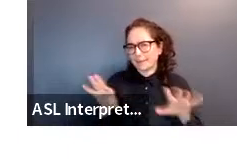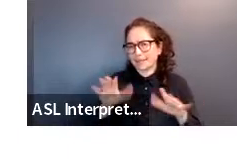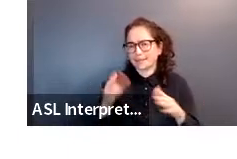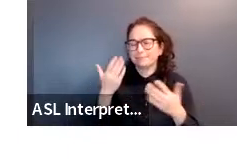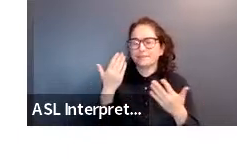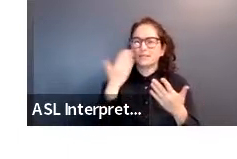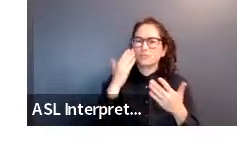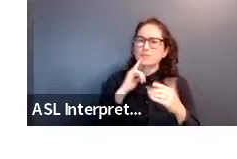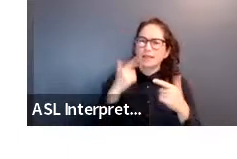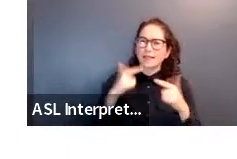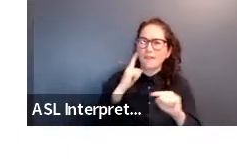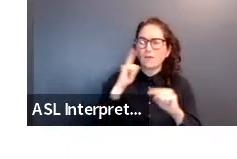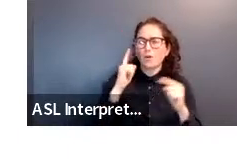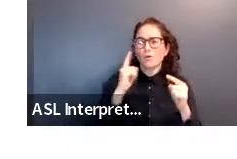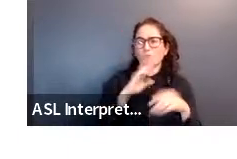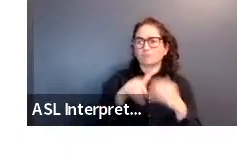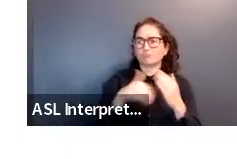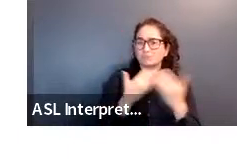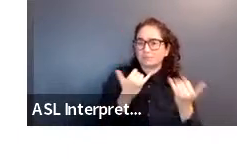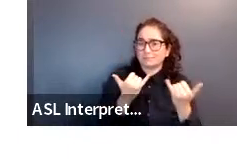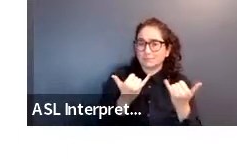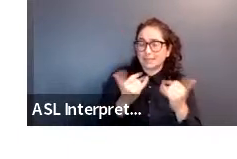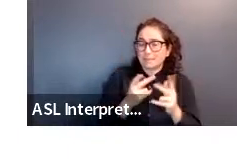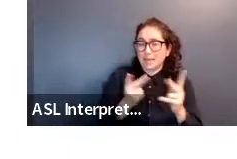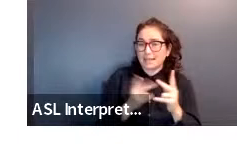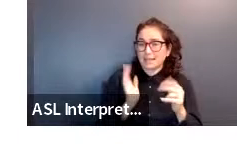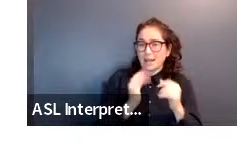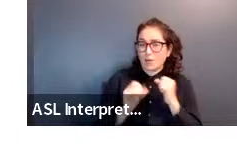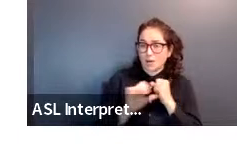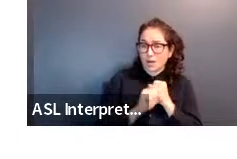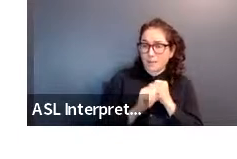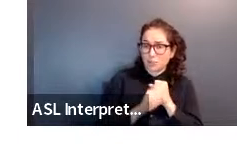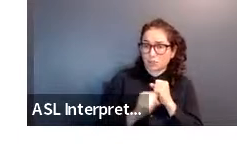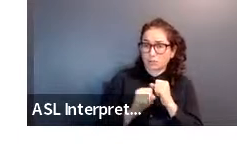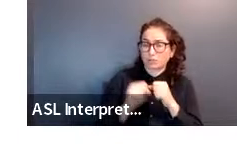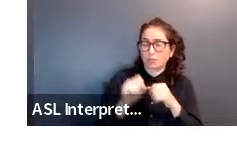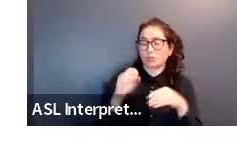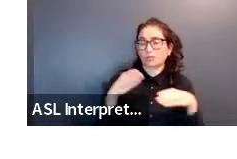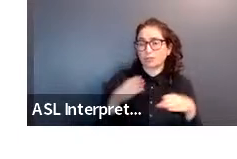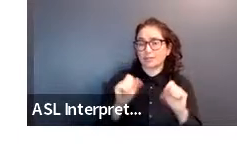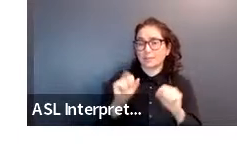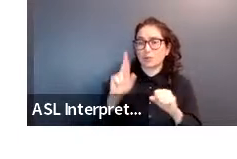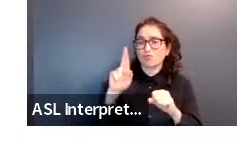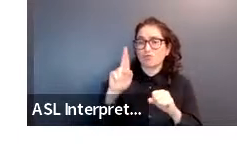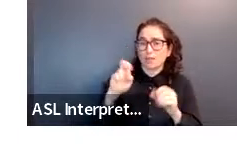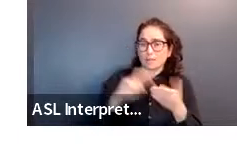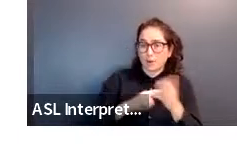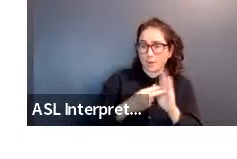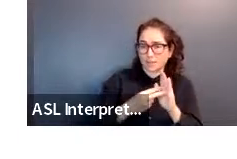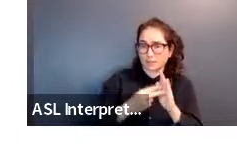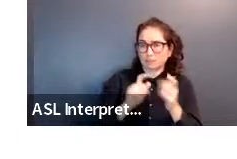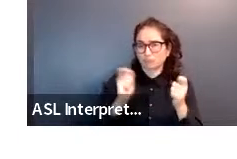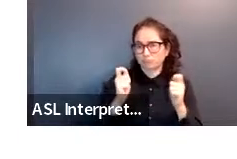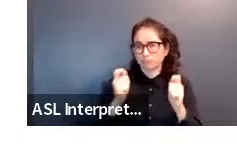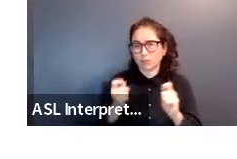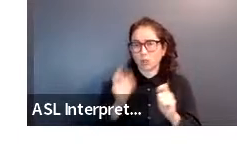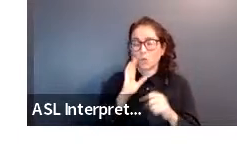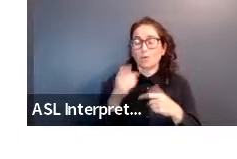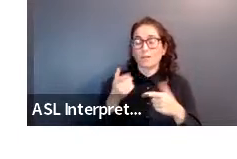allowing all kinds of existing spaces within our commercial streets to be repurposed. And this will give us the ability to